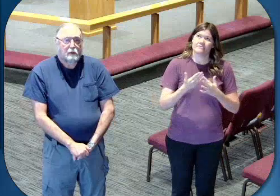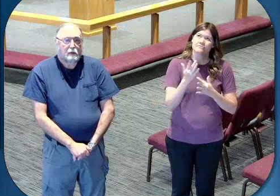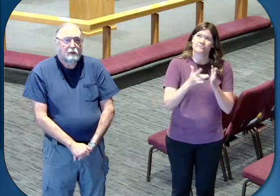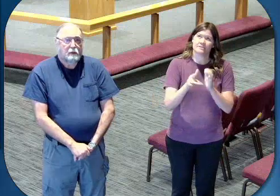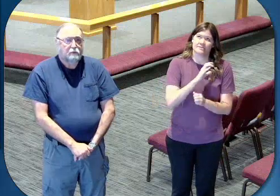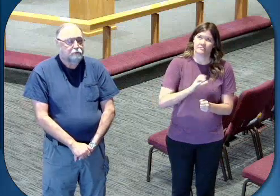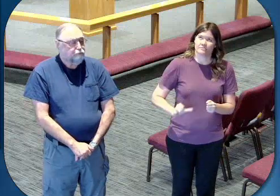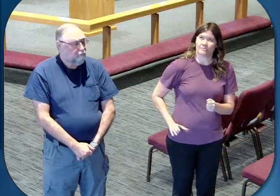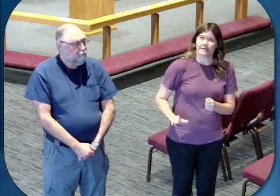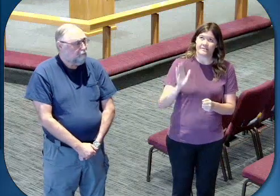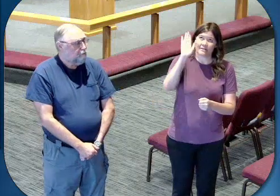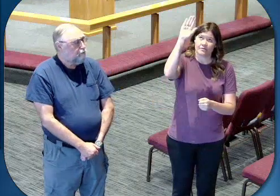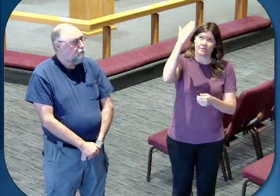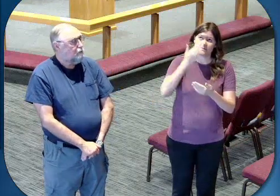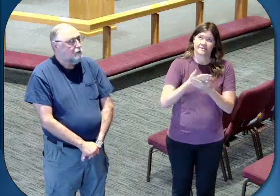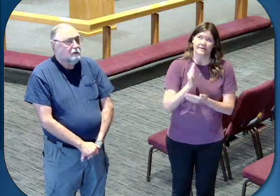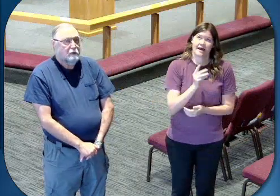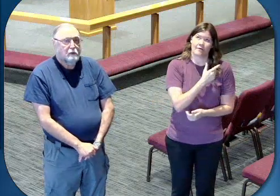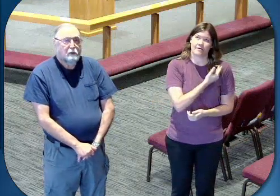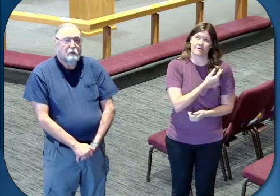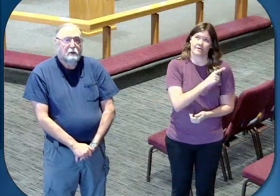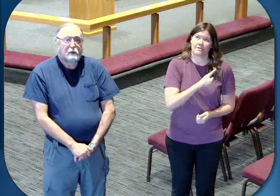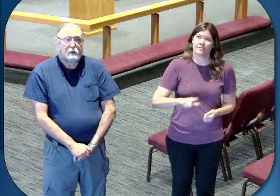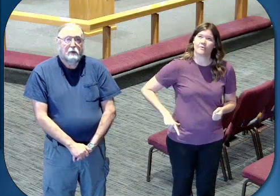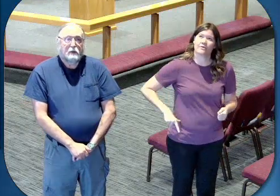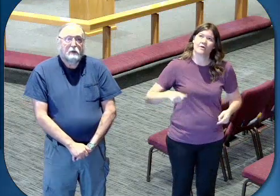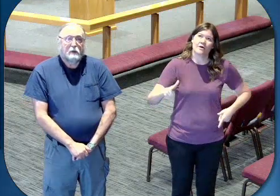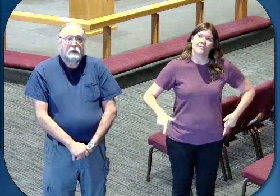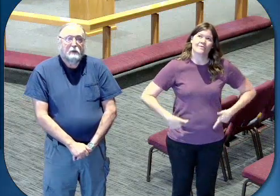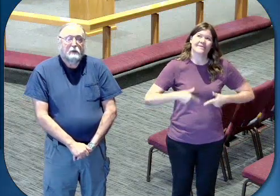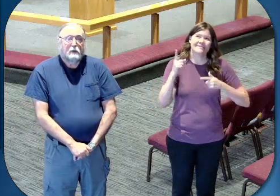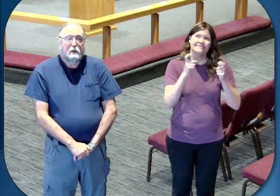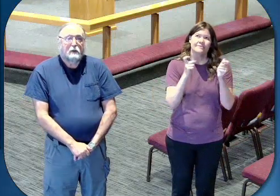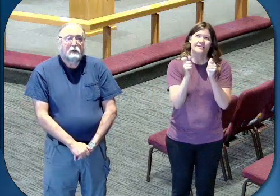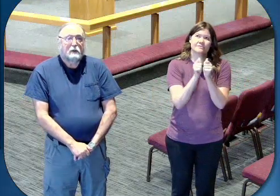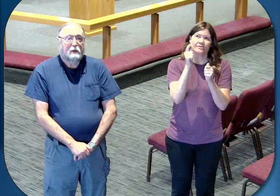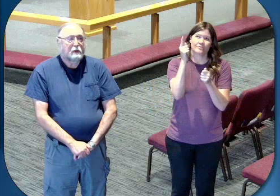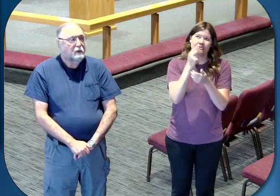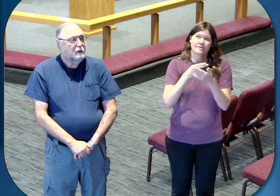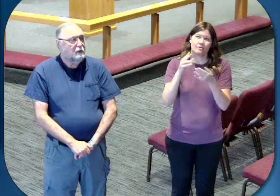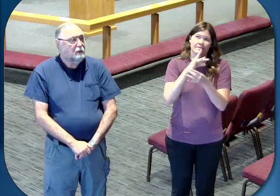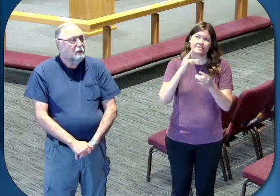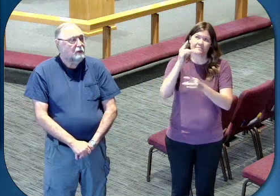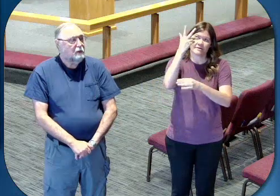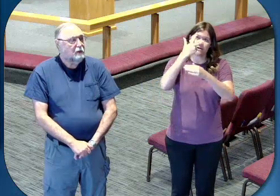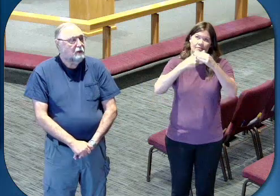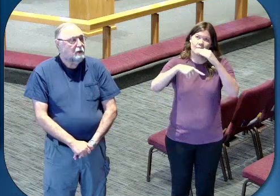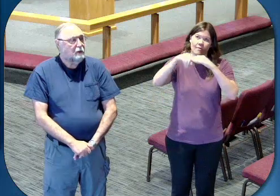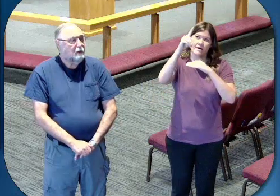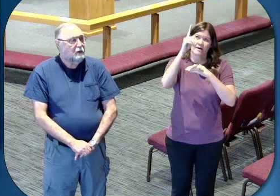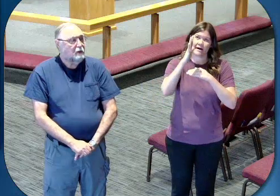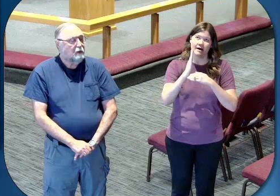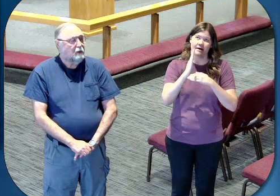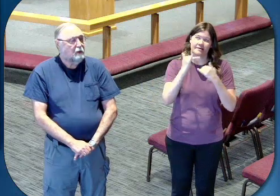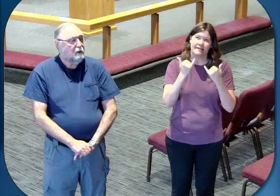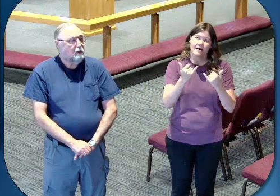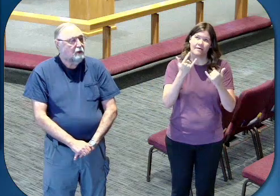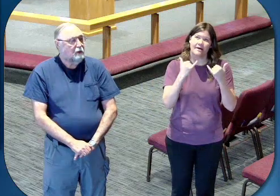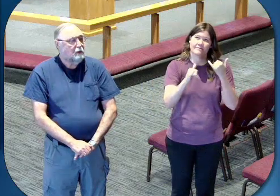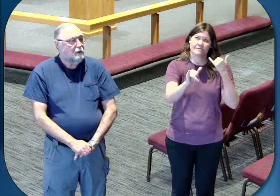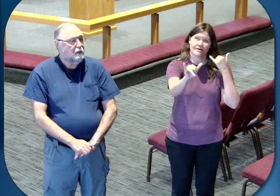your Son, our Lord, who lives and reigns with you and the Holy Spirit, one God, now and